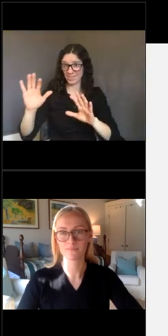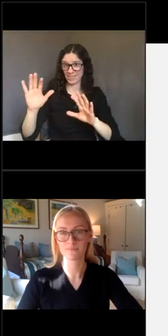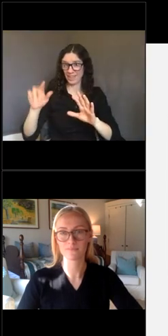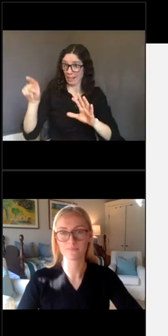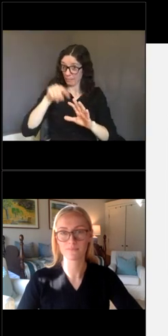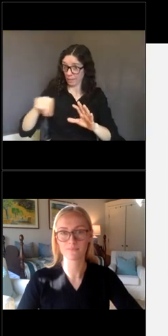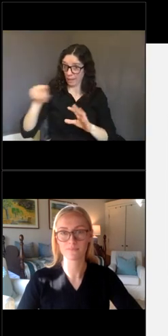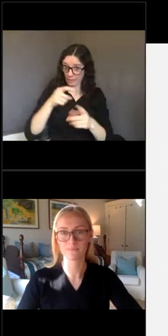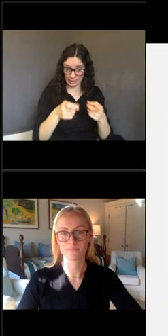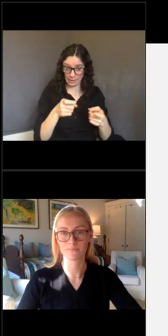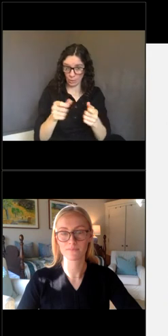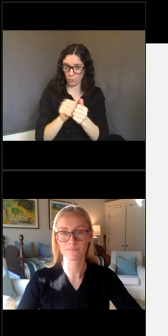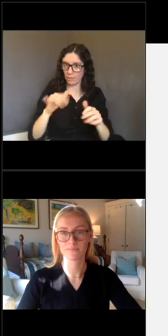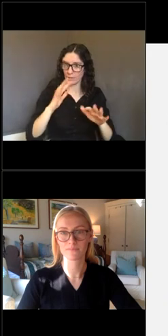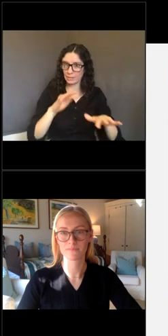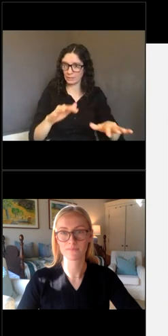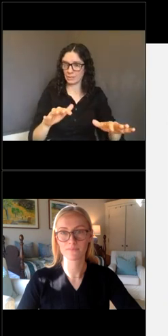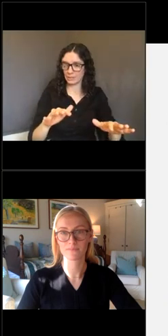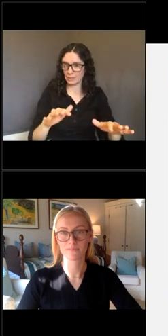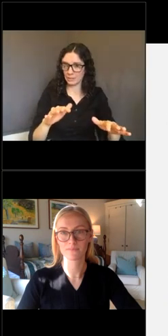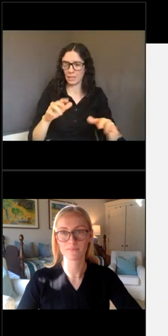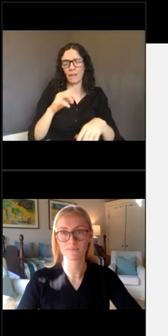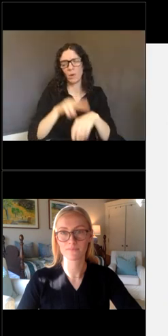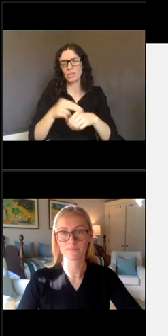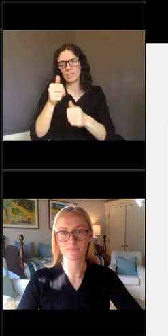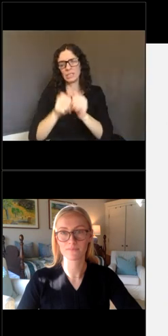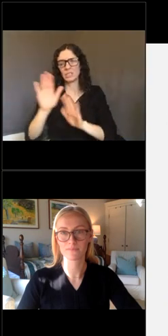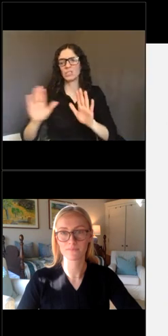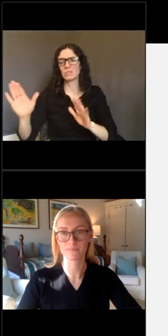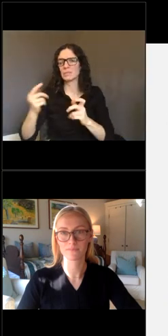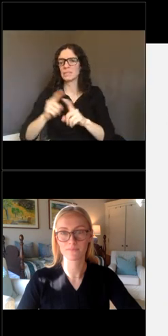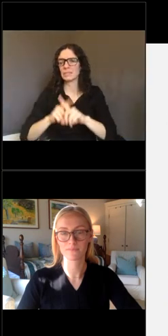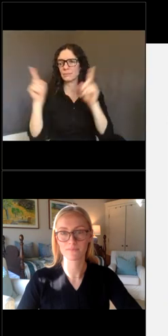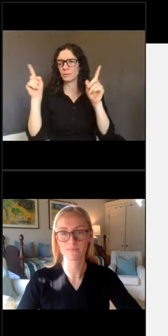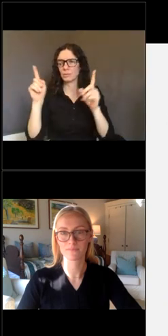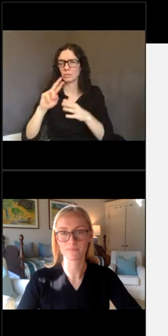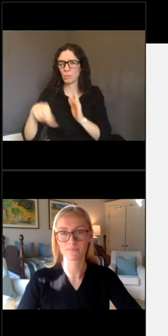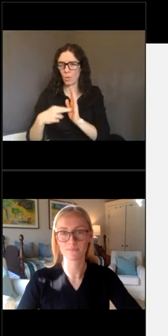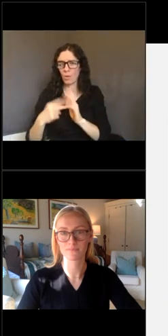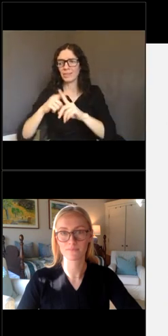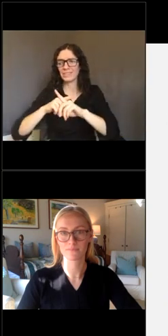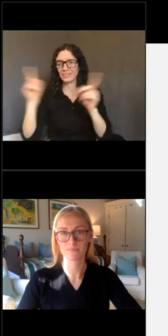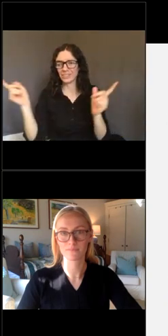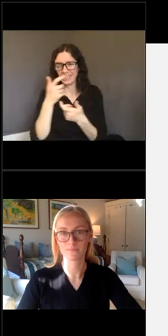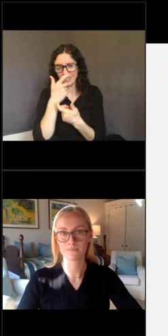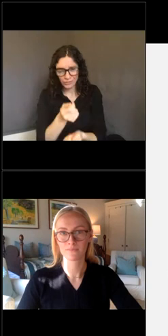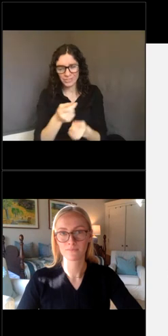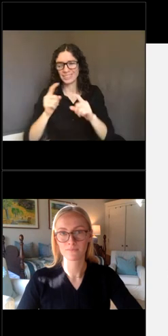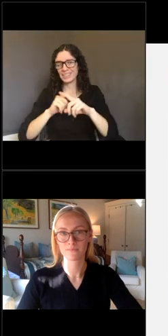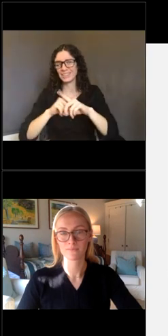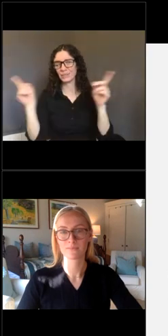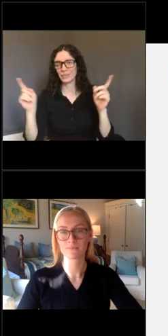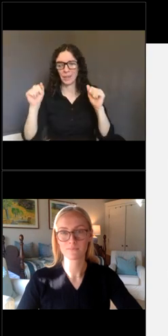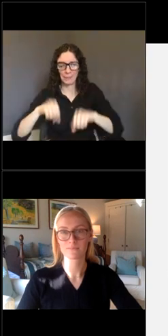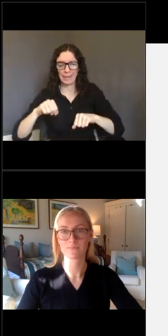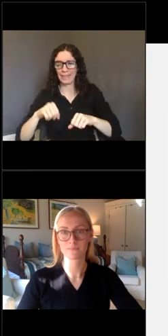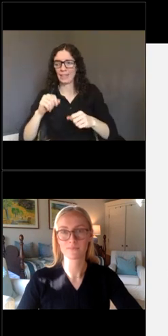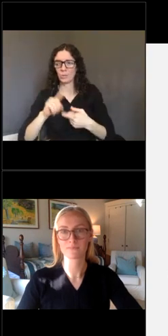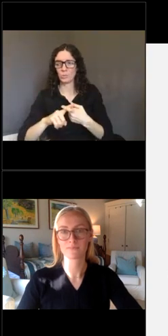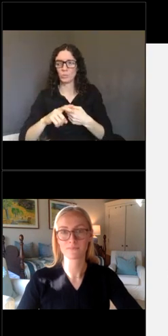in different respects, different capacities, different interests, and